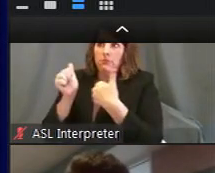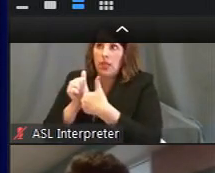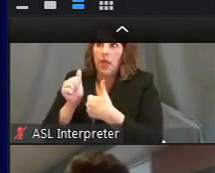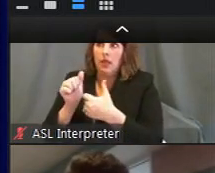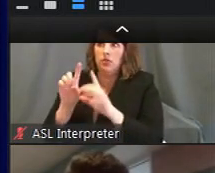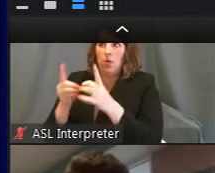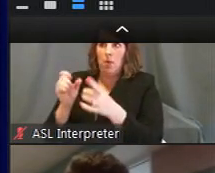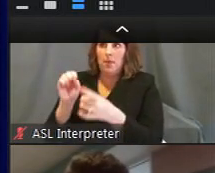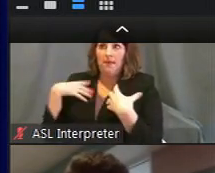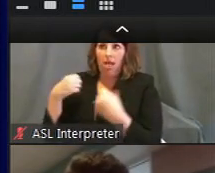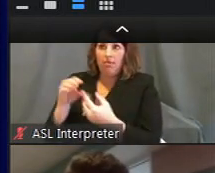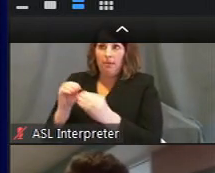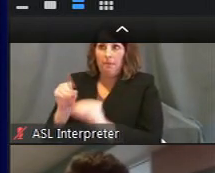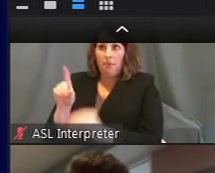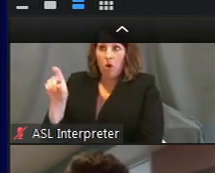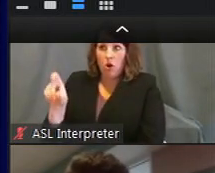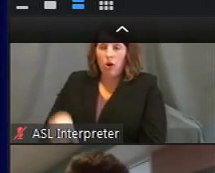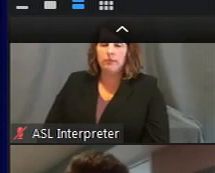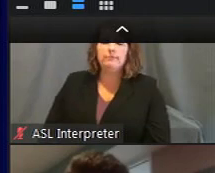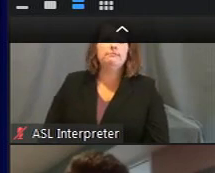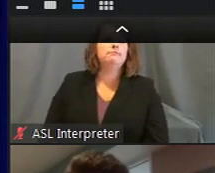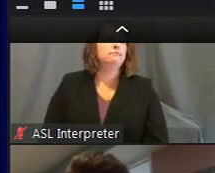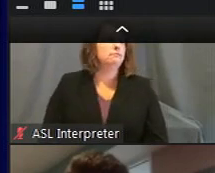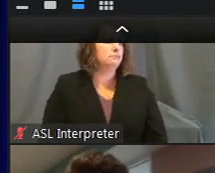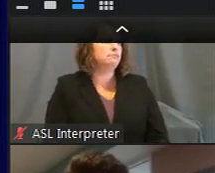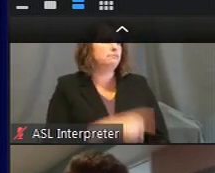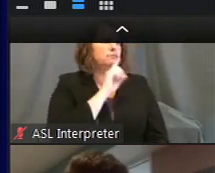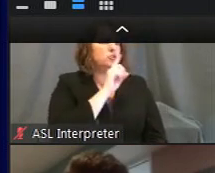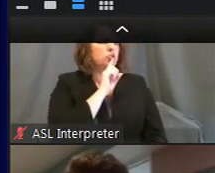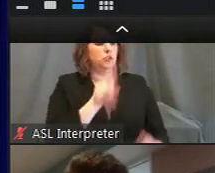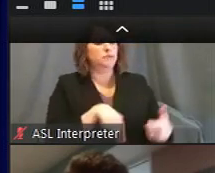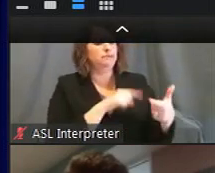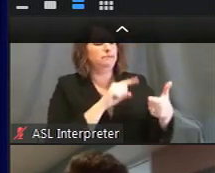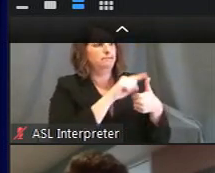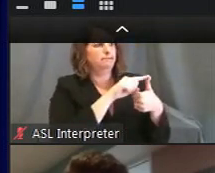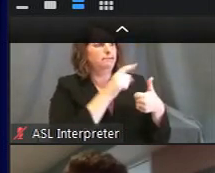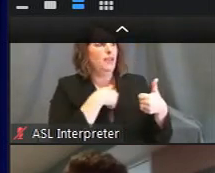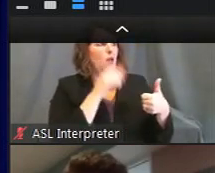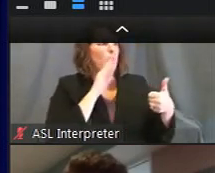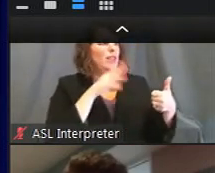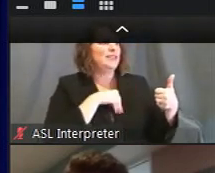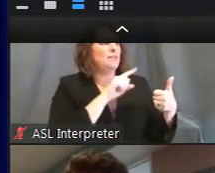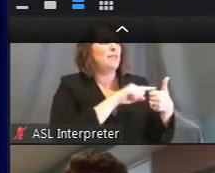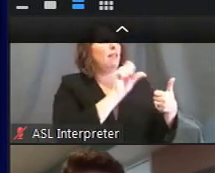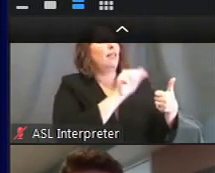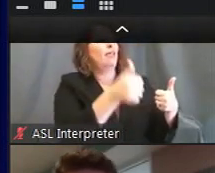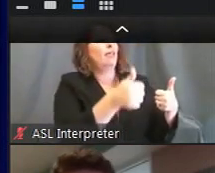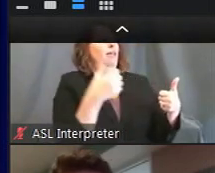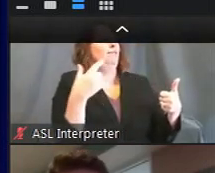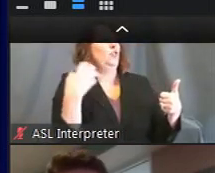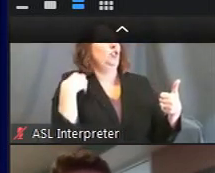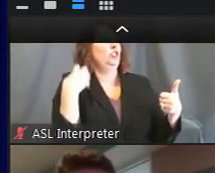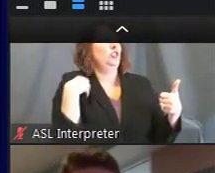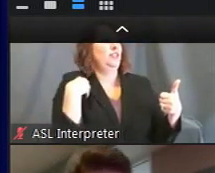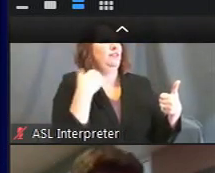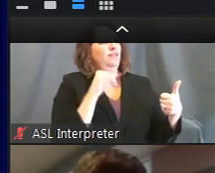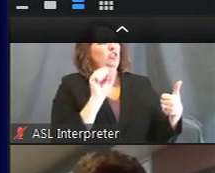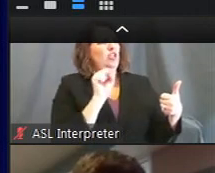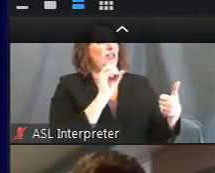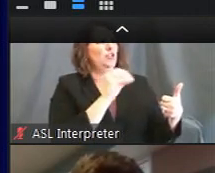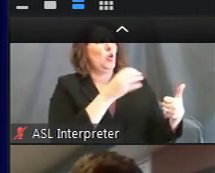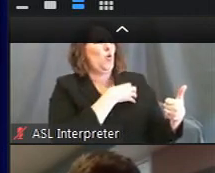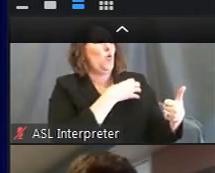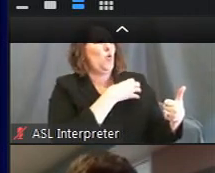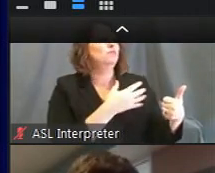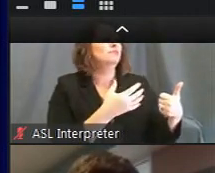First part of the question I'll take, then I'll flip it to JSO in terms of if they have numbers, and to Chief Powers on your question about the health